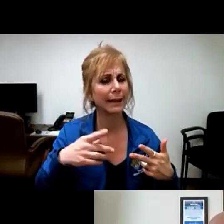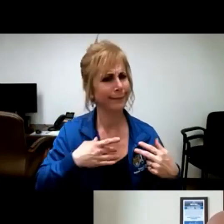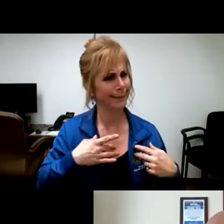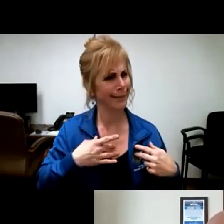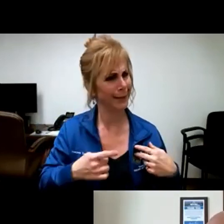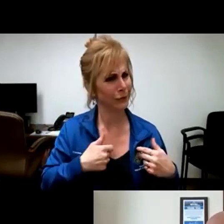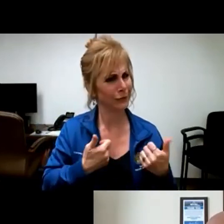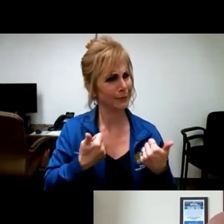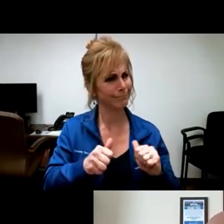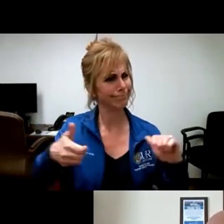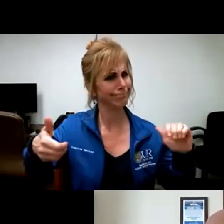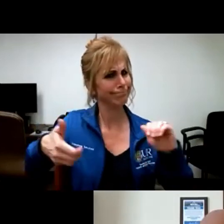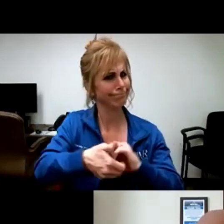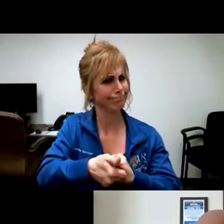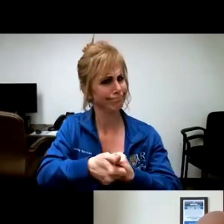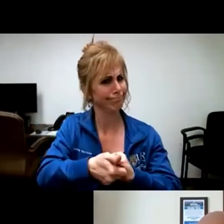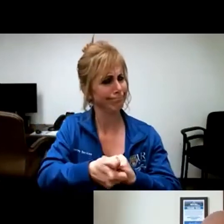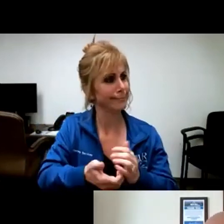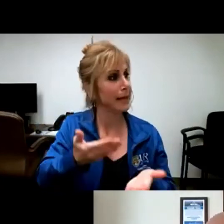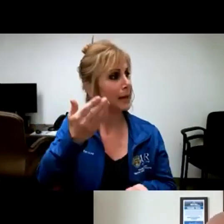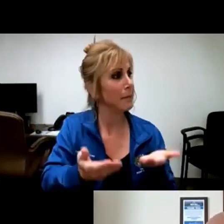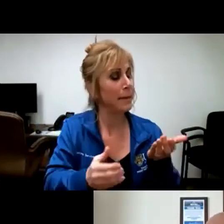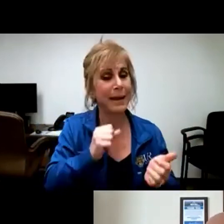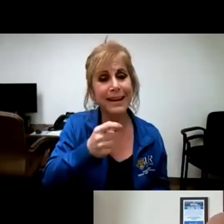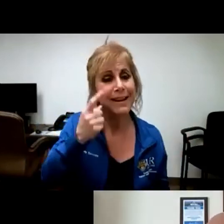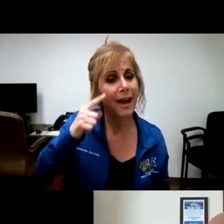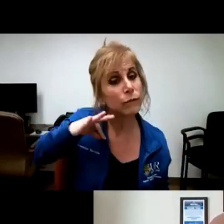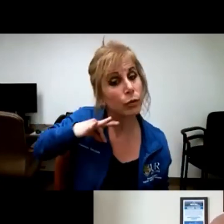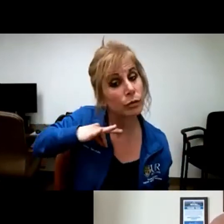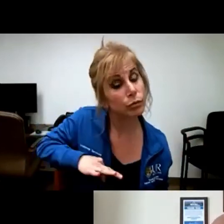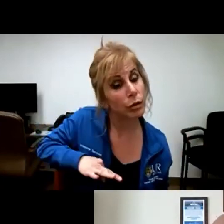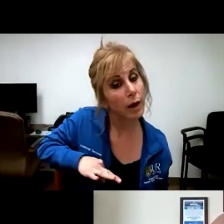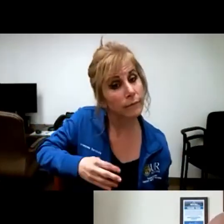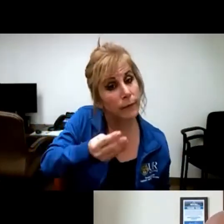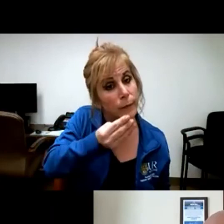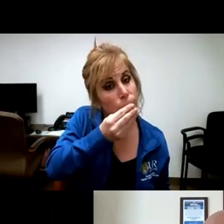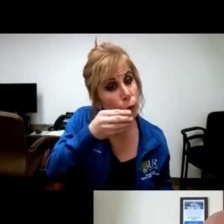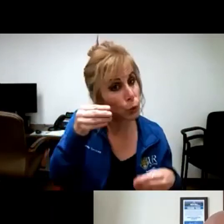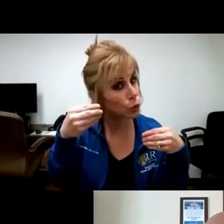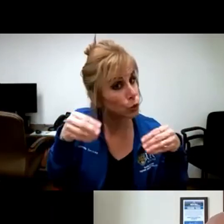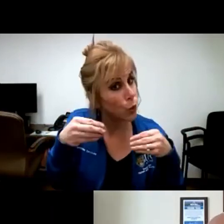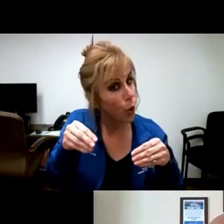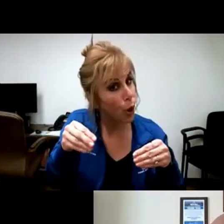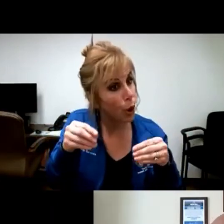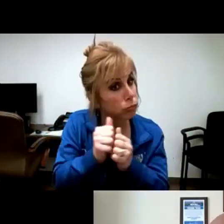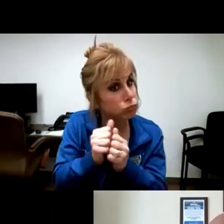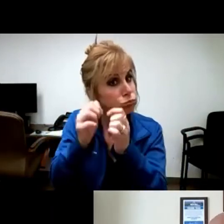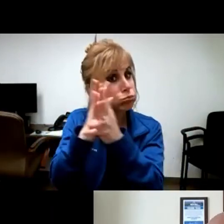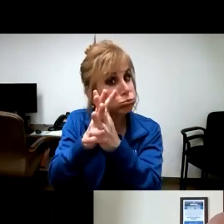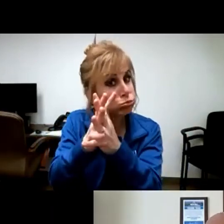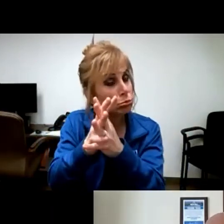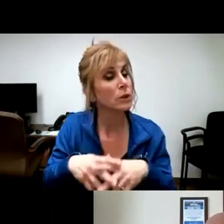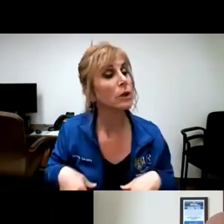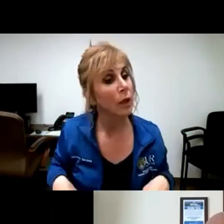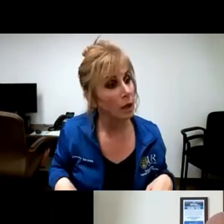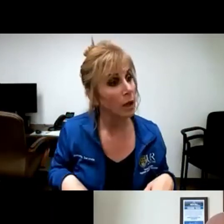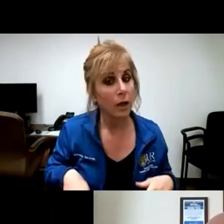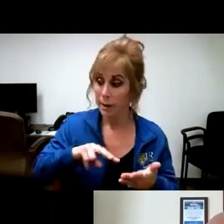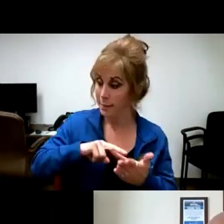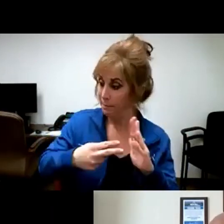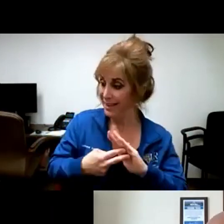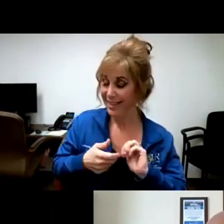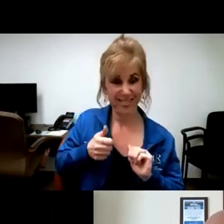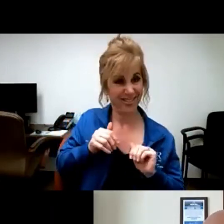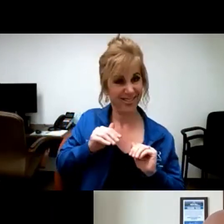might start some not-for-profit grocery stores in the various areas. And so therefore the community actually has agency in the stores